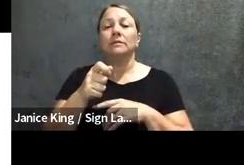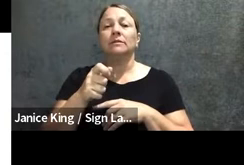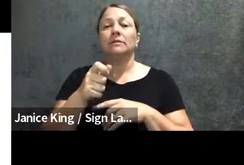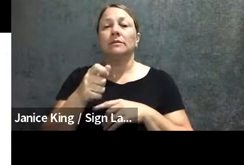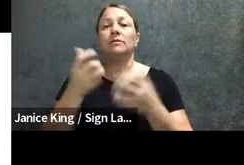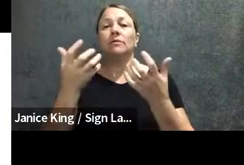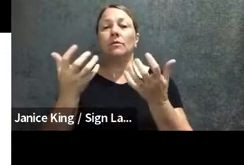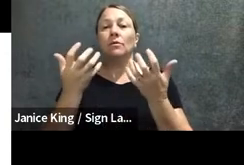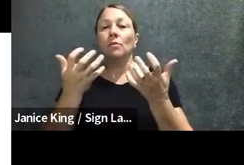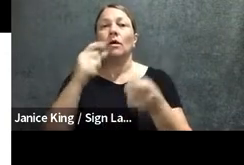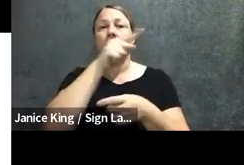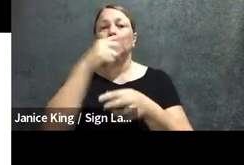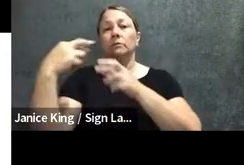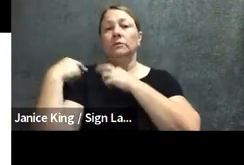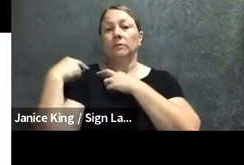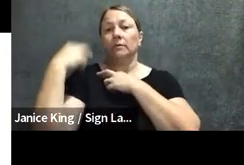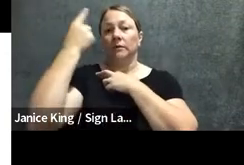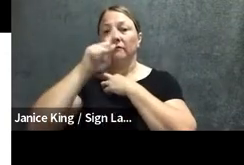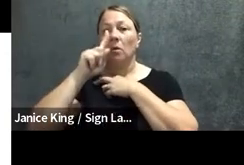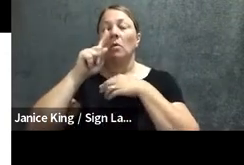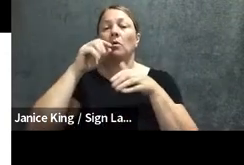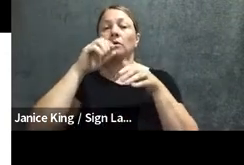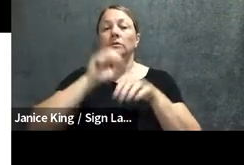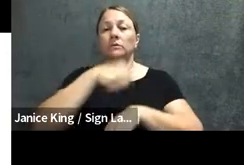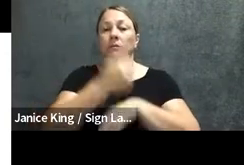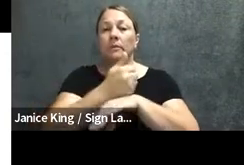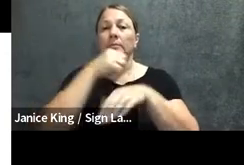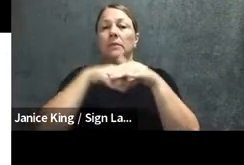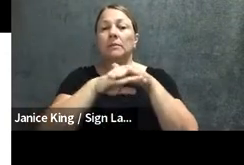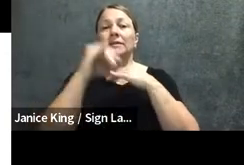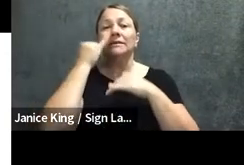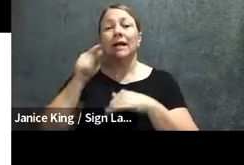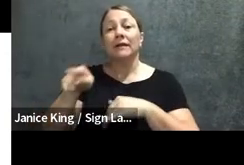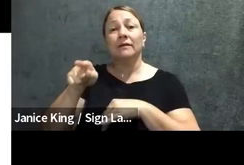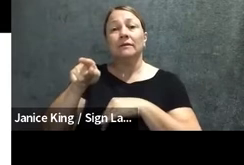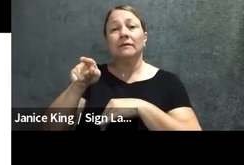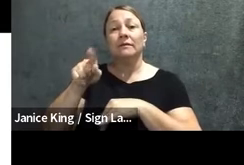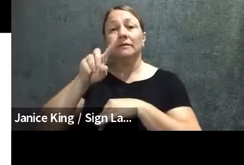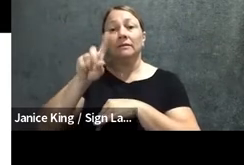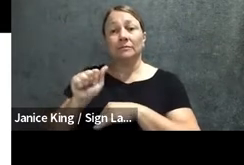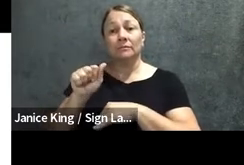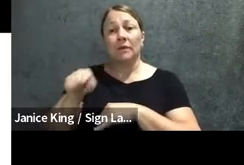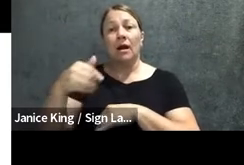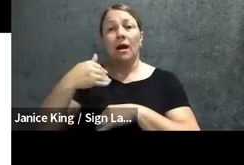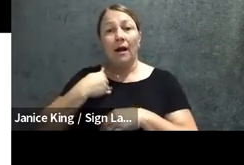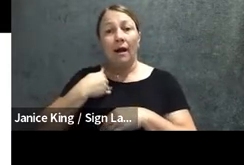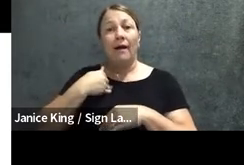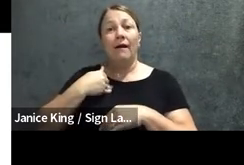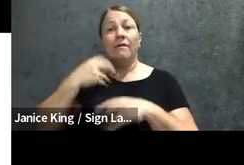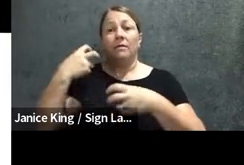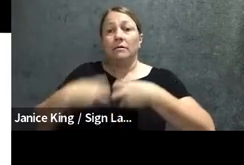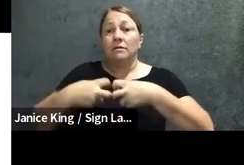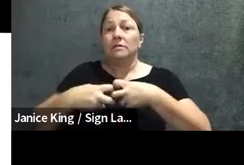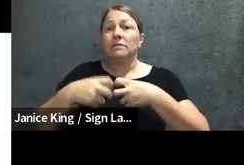So the key is the employee indicates he is having difficulty at work because of some kind of medical condition. And if the employer knows